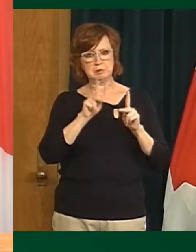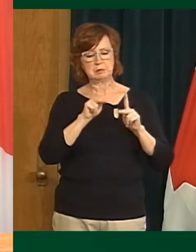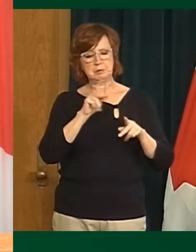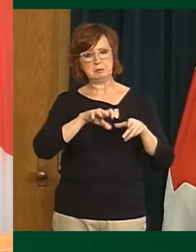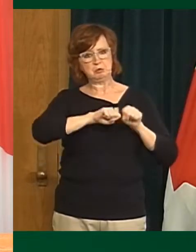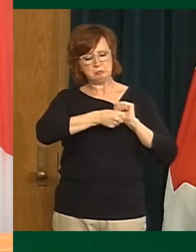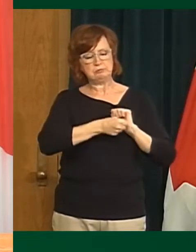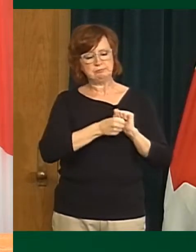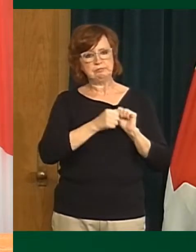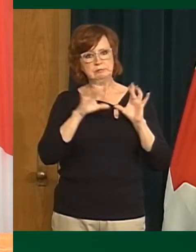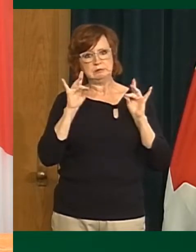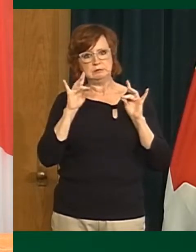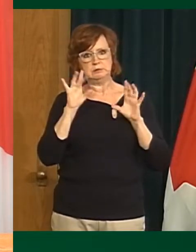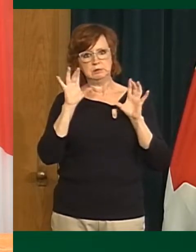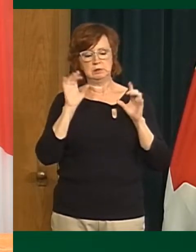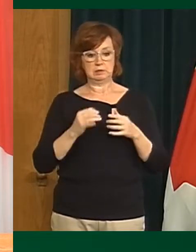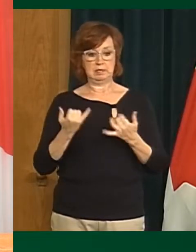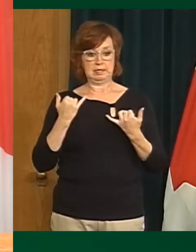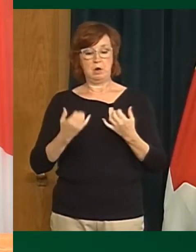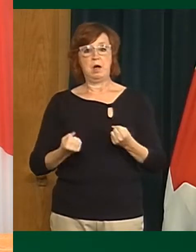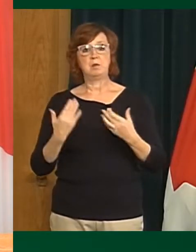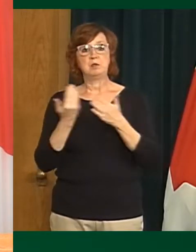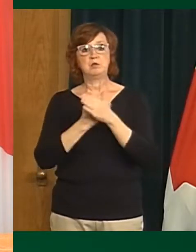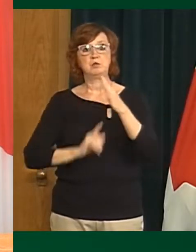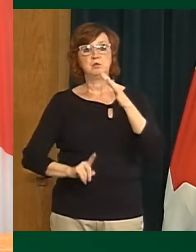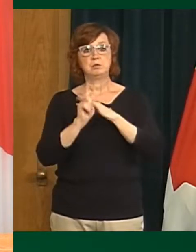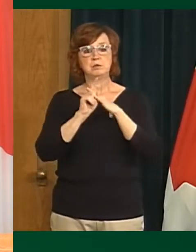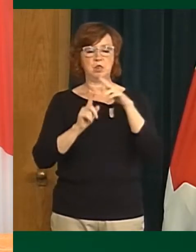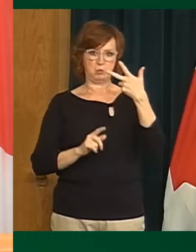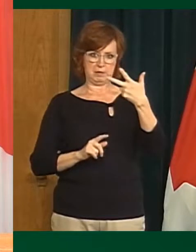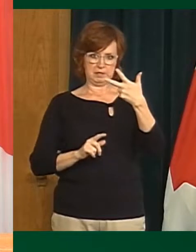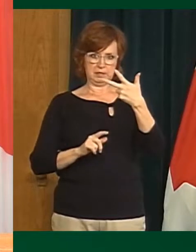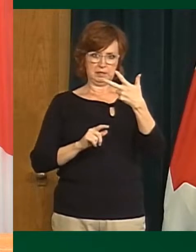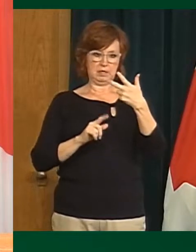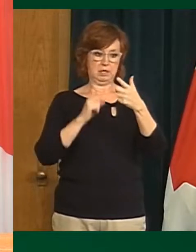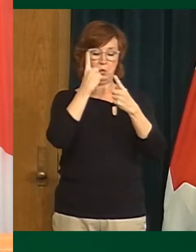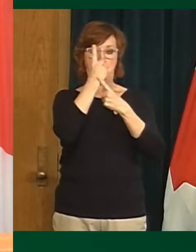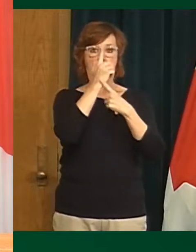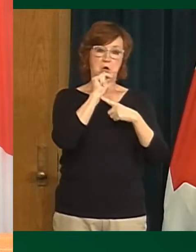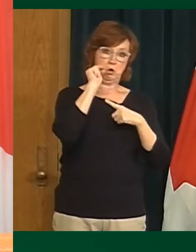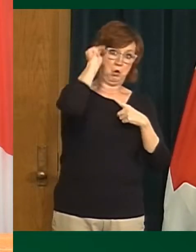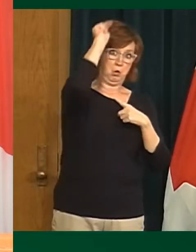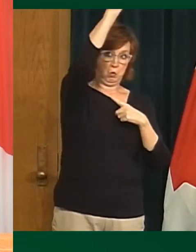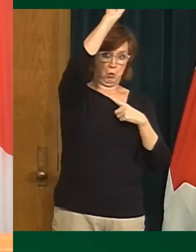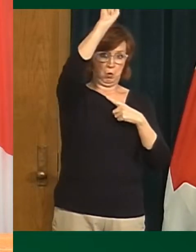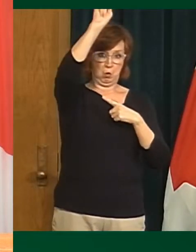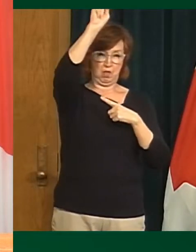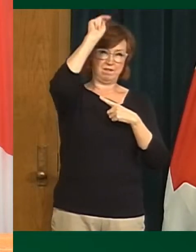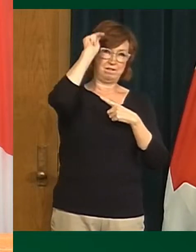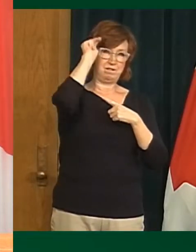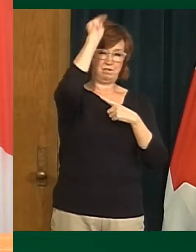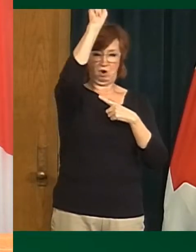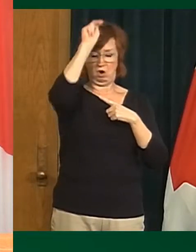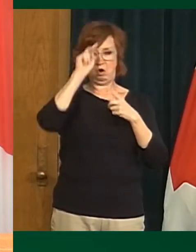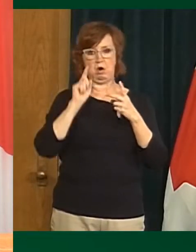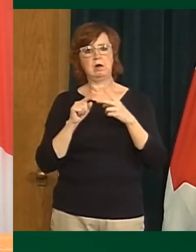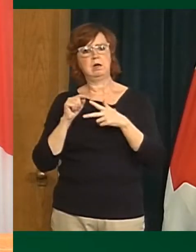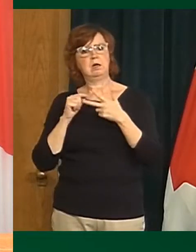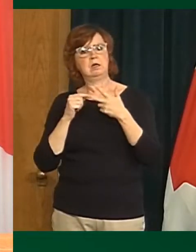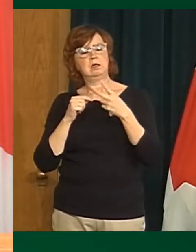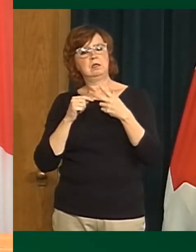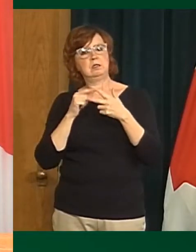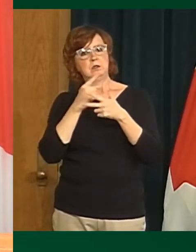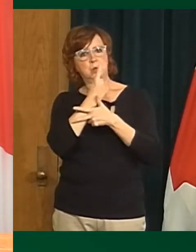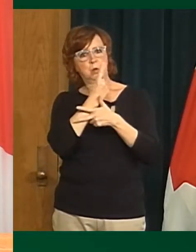there are 3 new cases reported today, 1 in the far north and 2 now in Regina. So again, this is a reminder to all of us that as